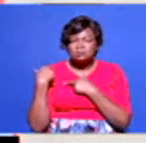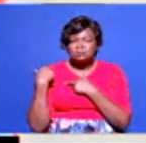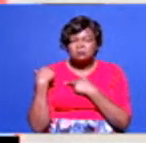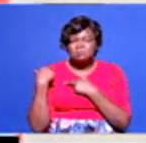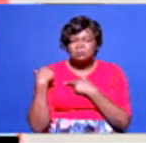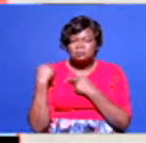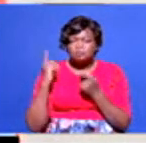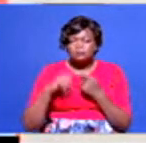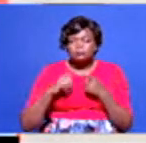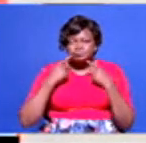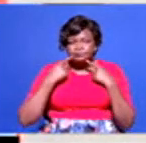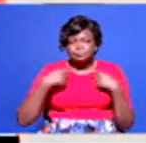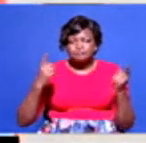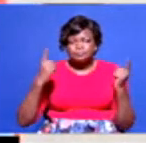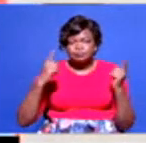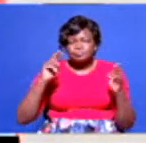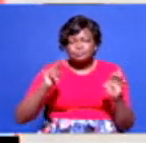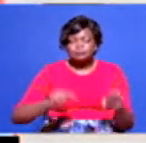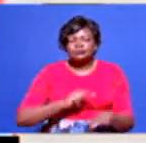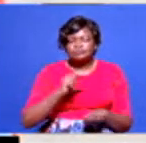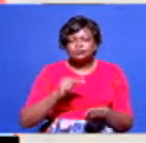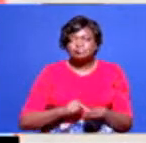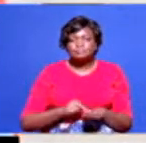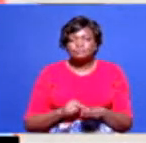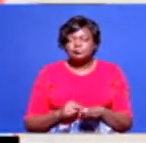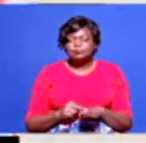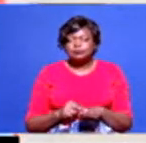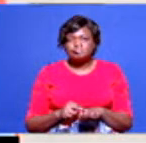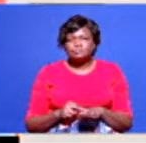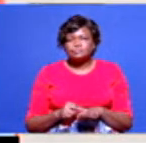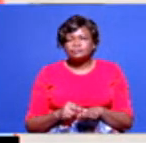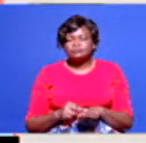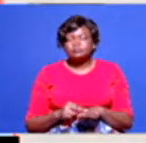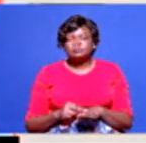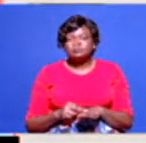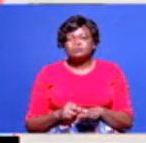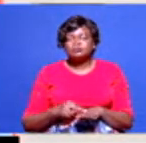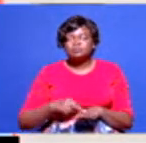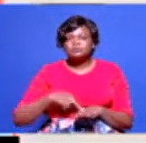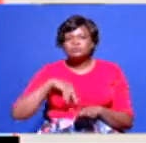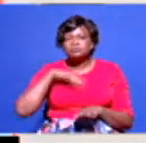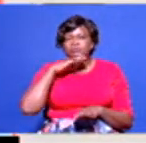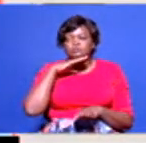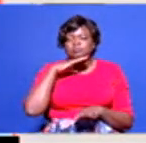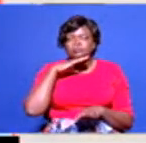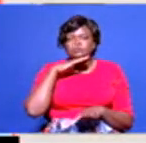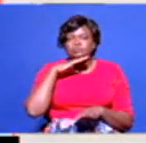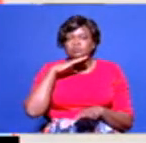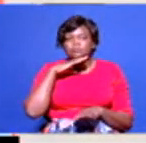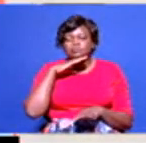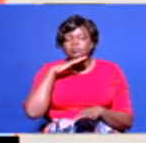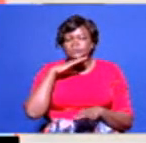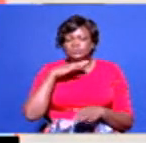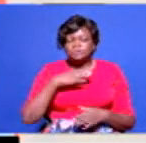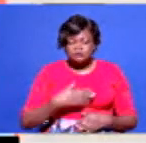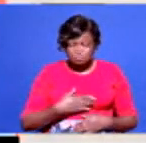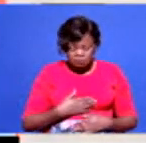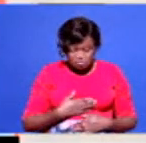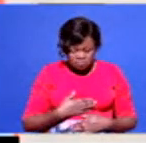to announce to the nation the passing on of His Excellency